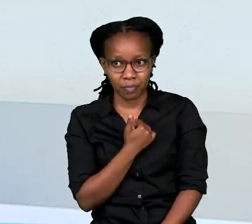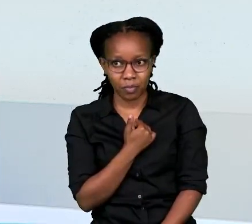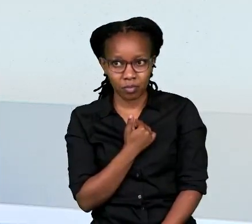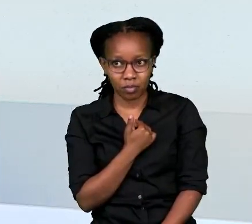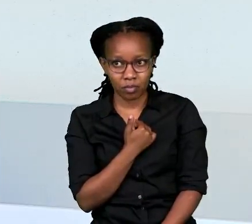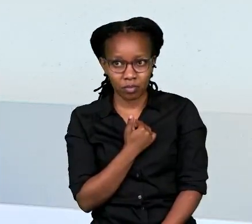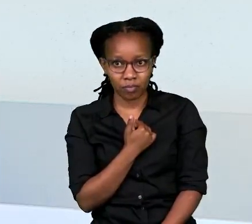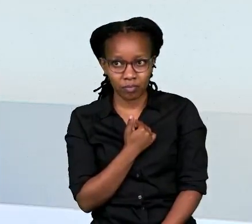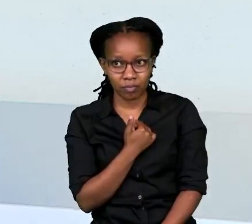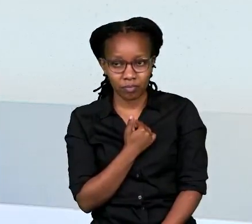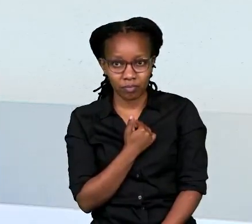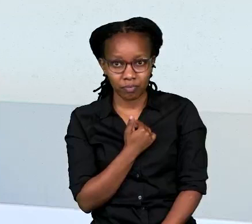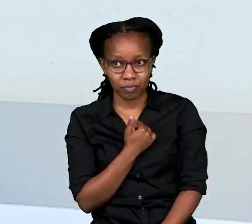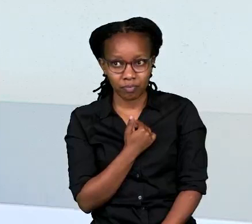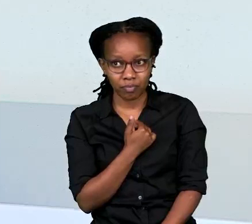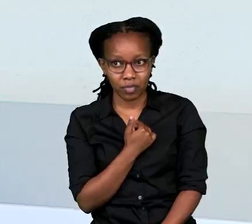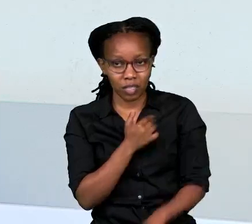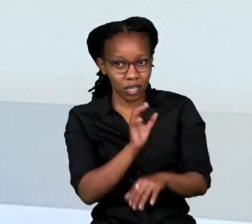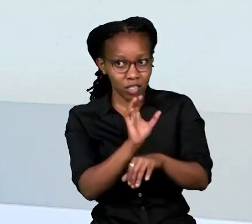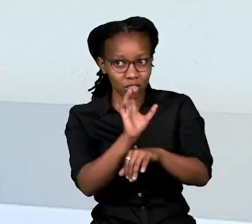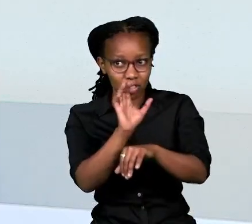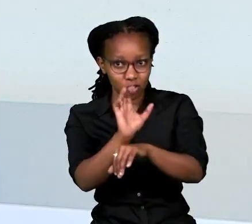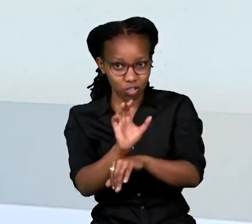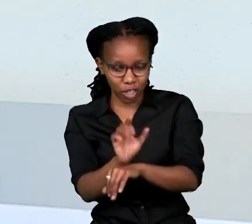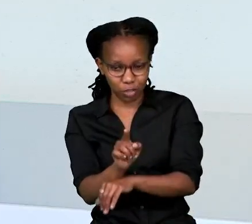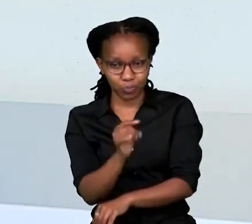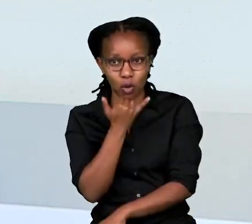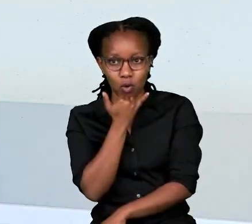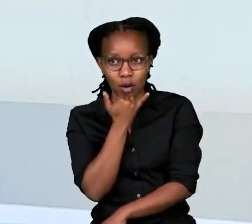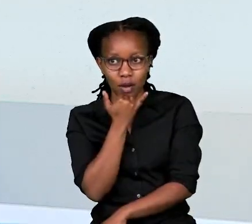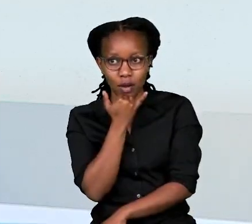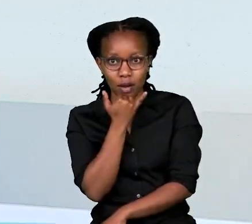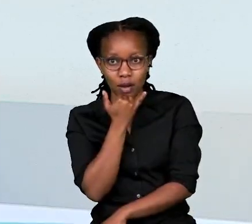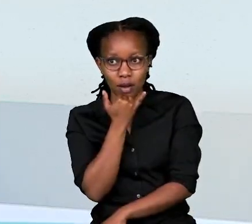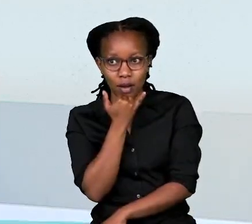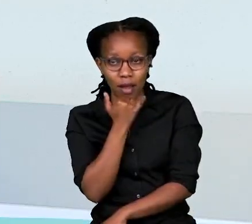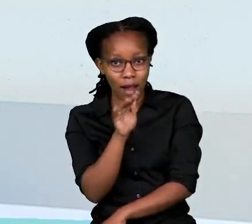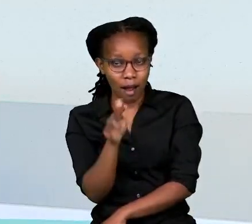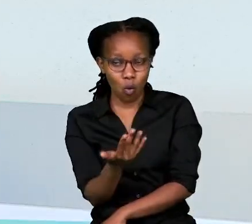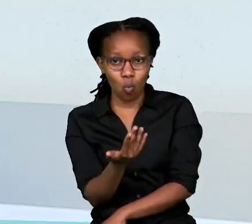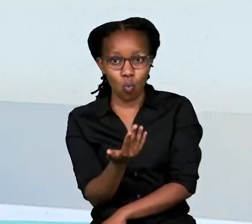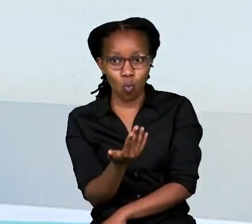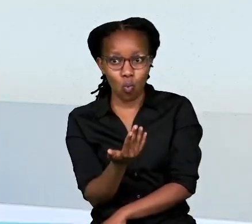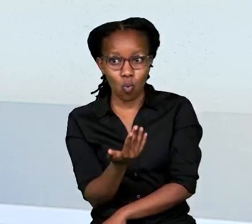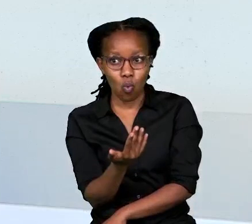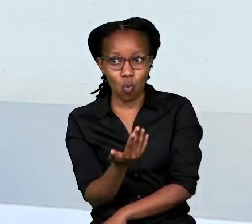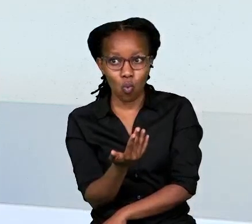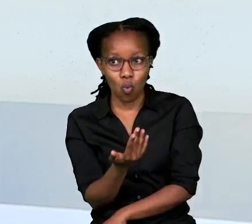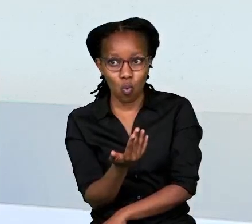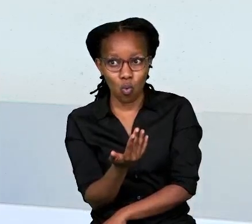that, I'll say the church has failed. In what manner? That